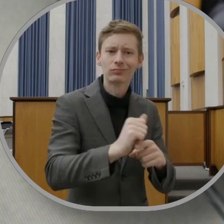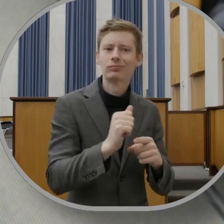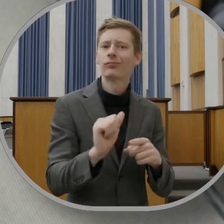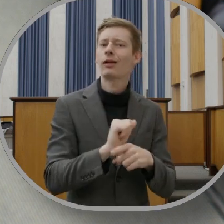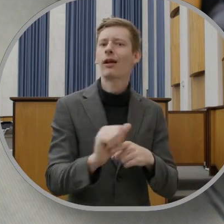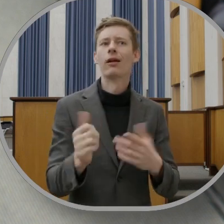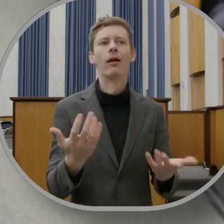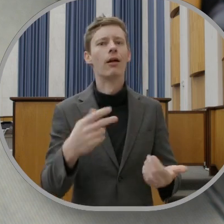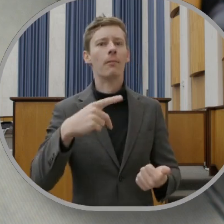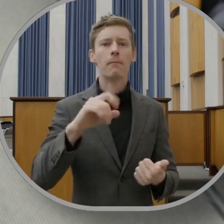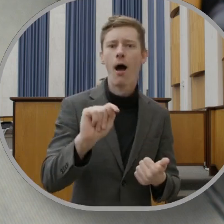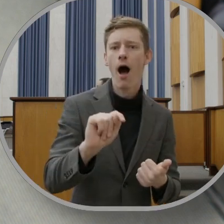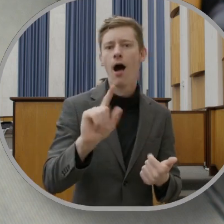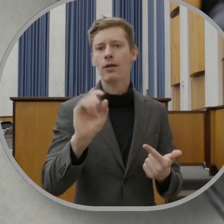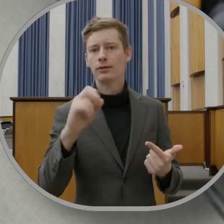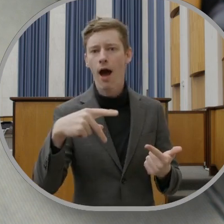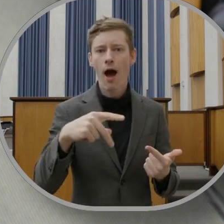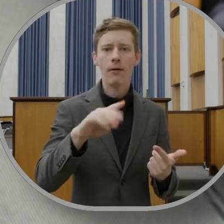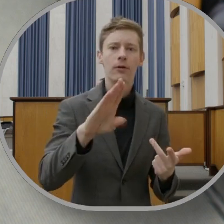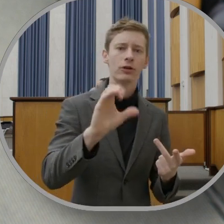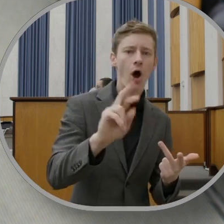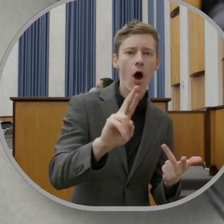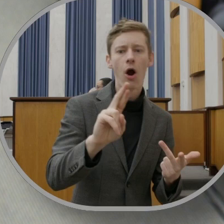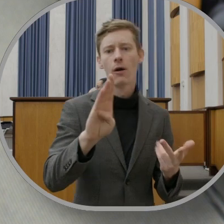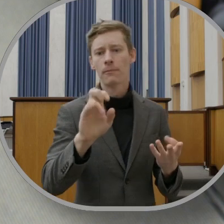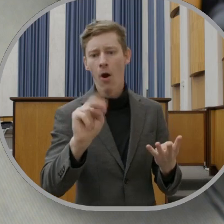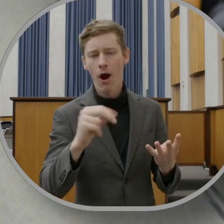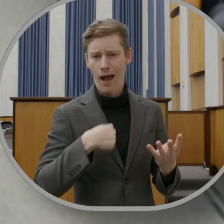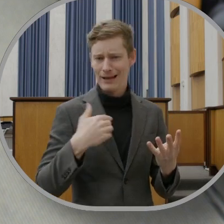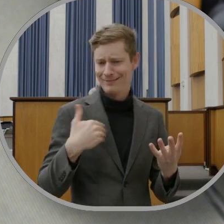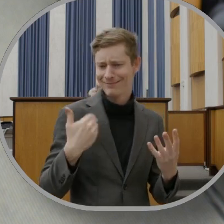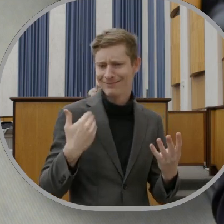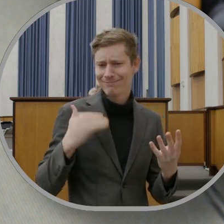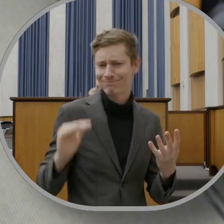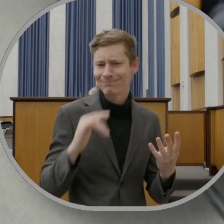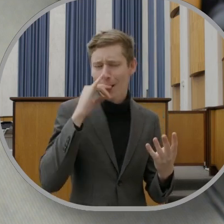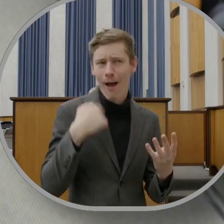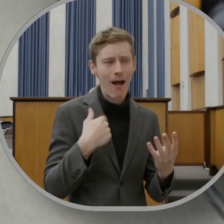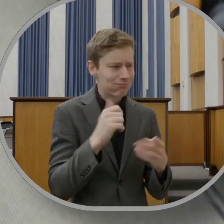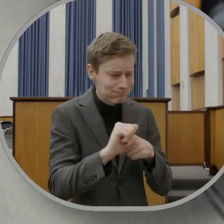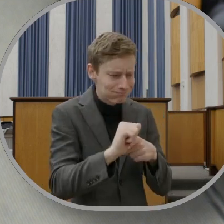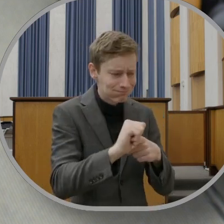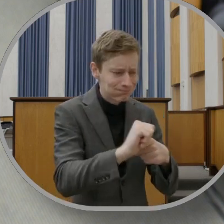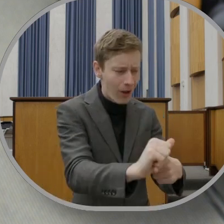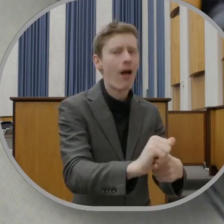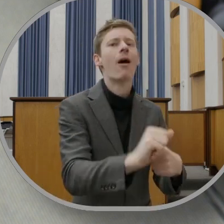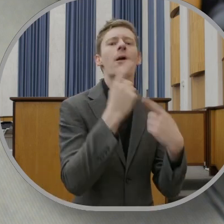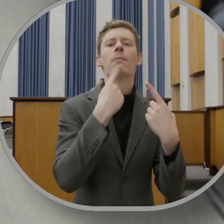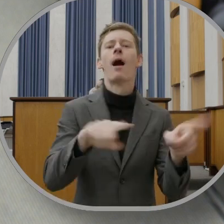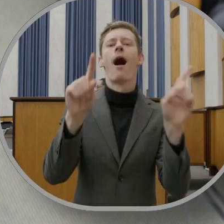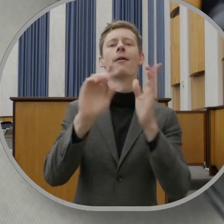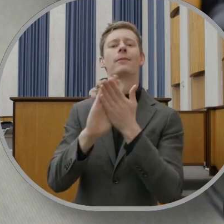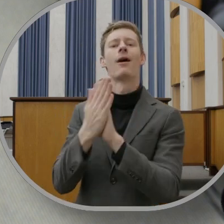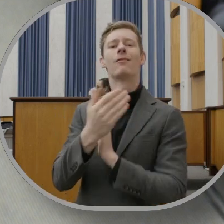top and car and bar. And that helped me rise into the green group. See, many